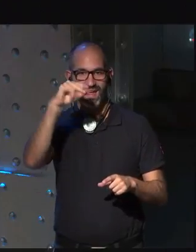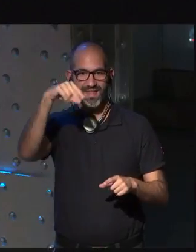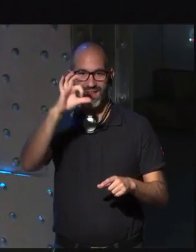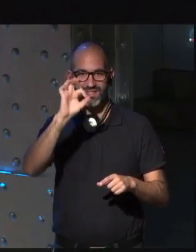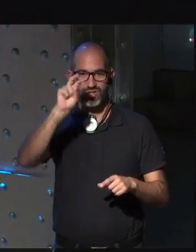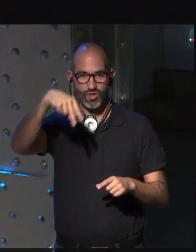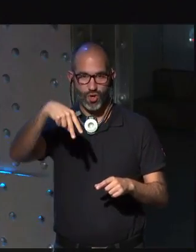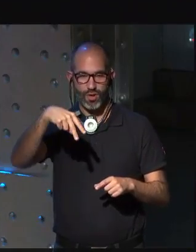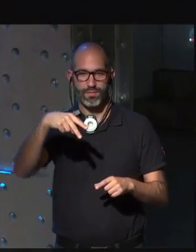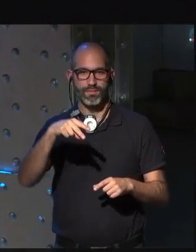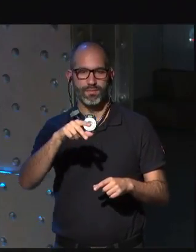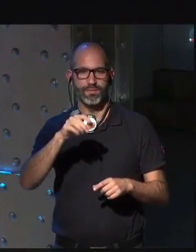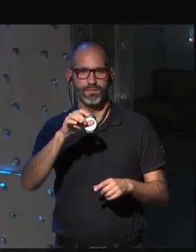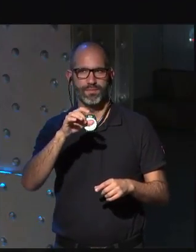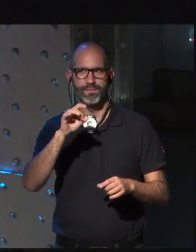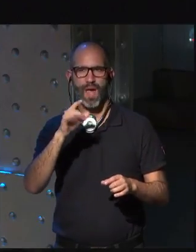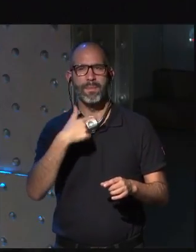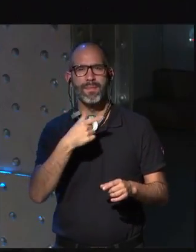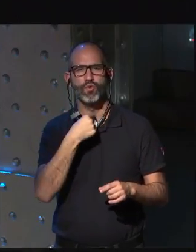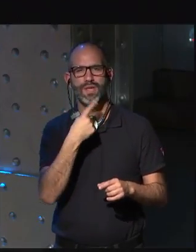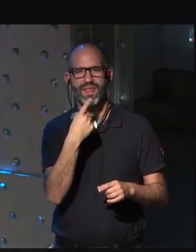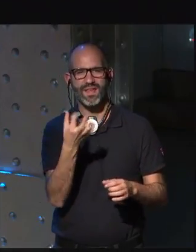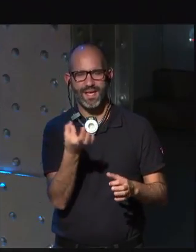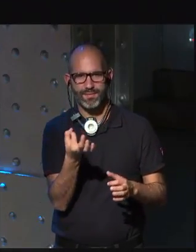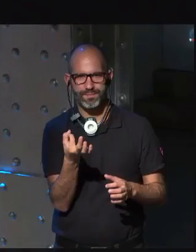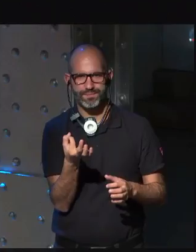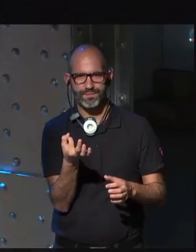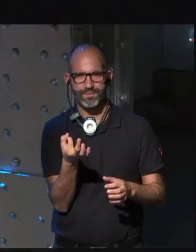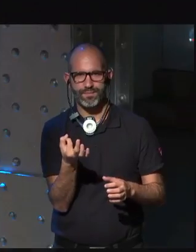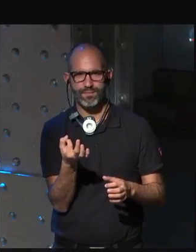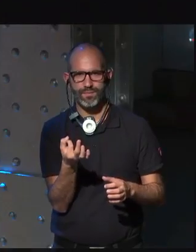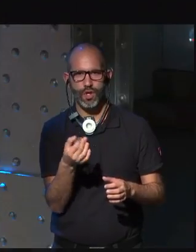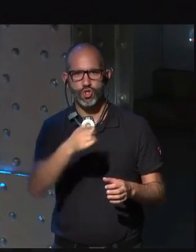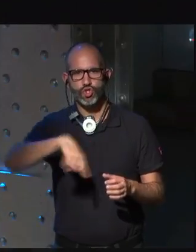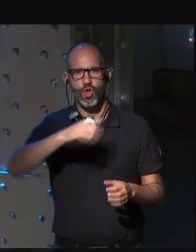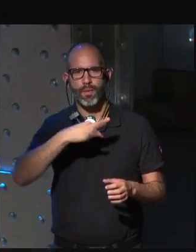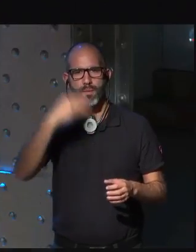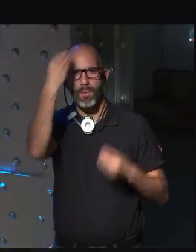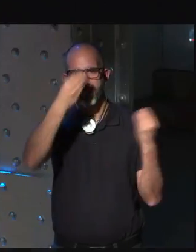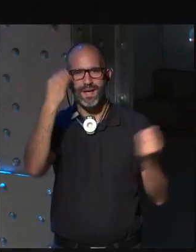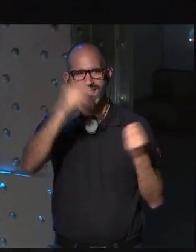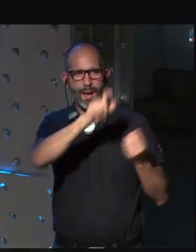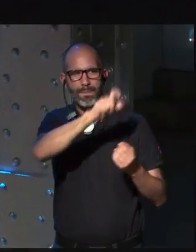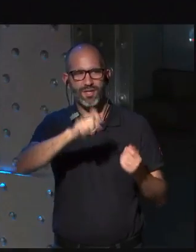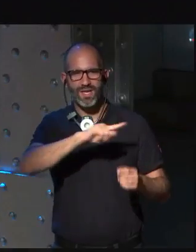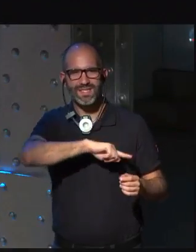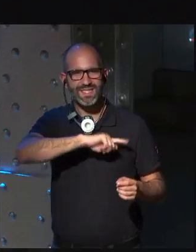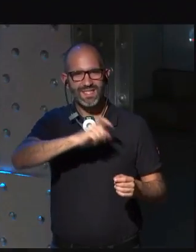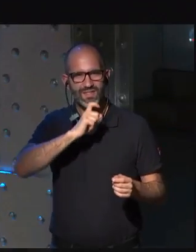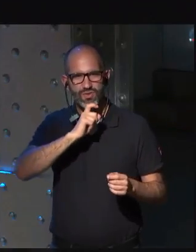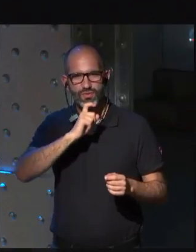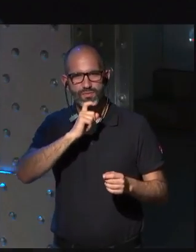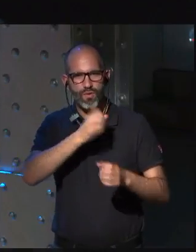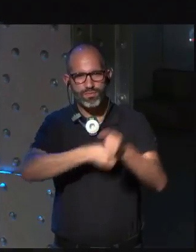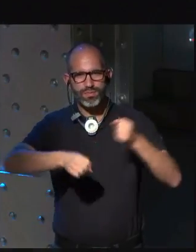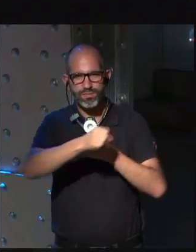people, you know, if you think it's ridiculous that those people fell for it, just like right now, you know, think about how a human voice sounds. Just like really think